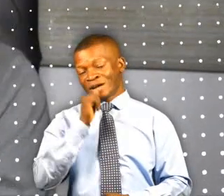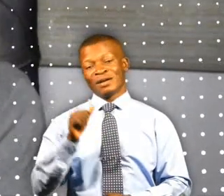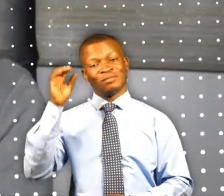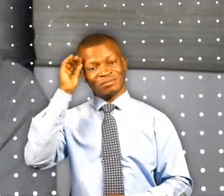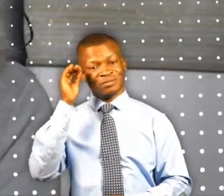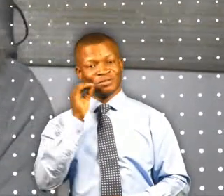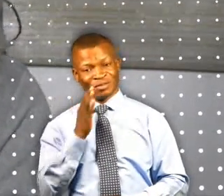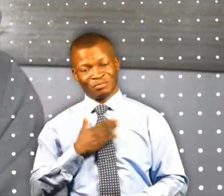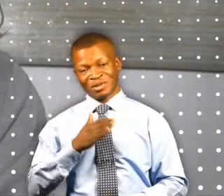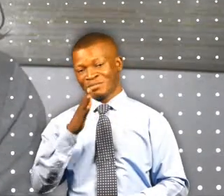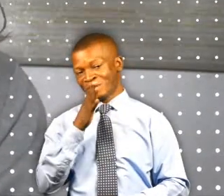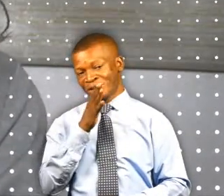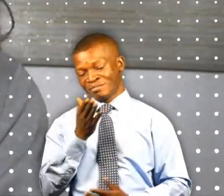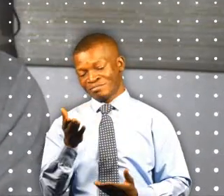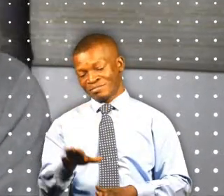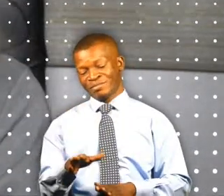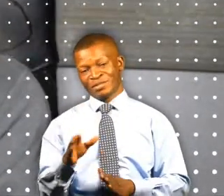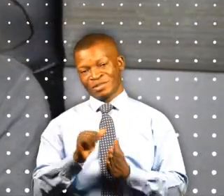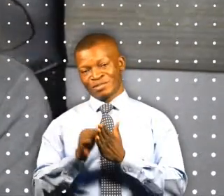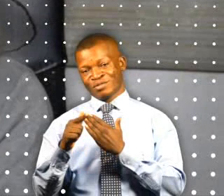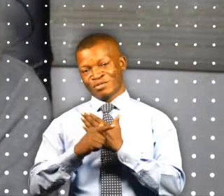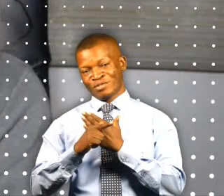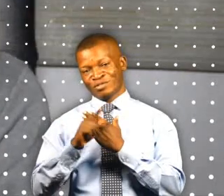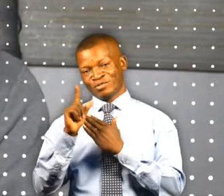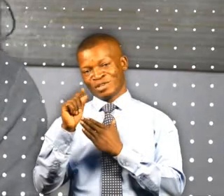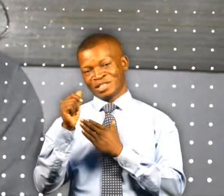I'm an orphan. My mom died